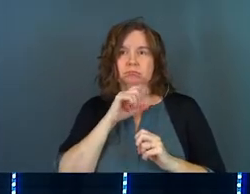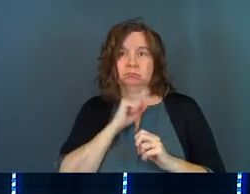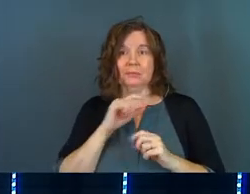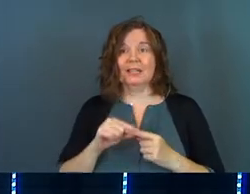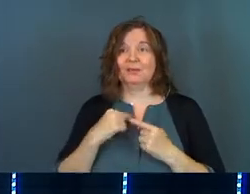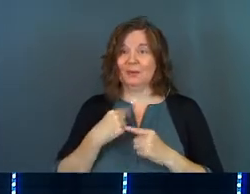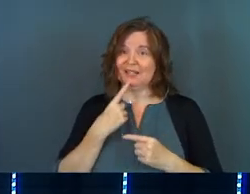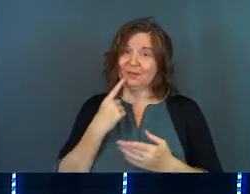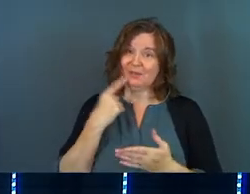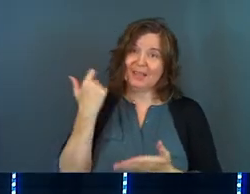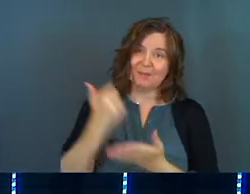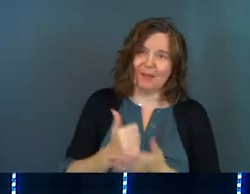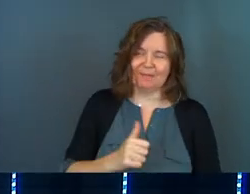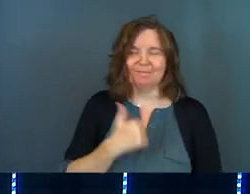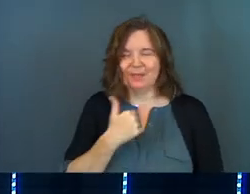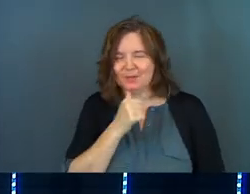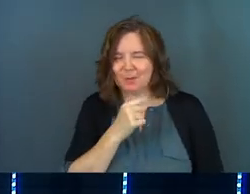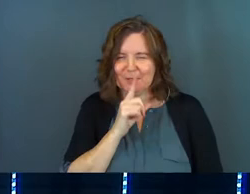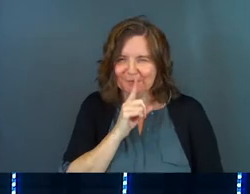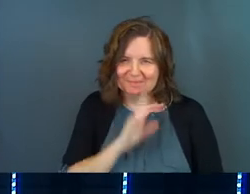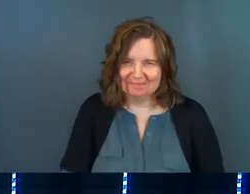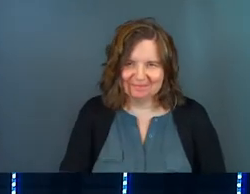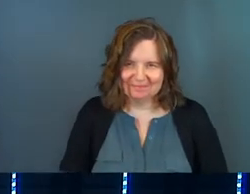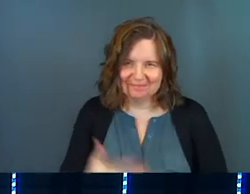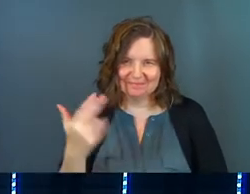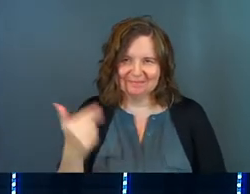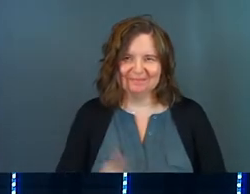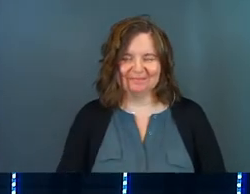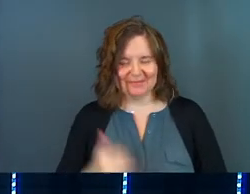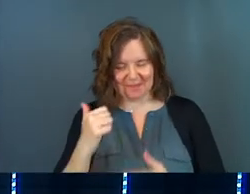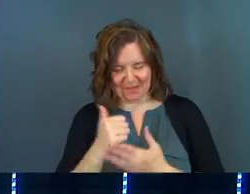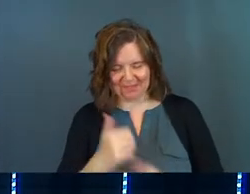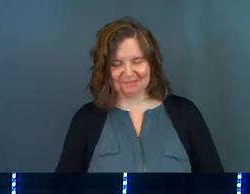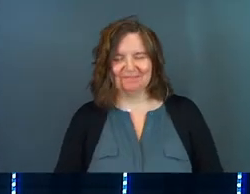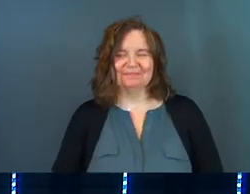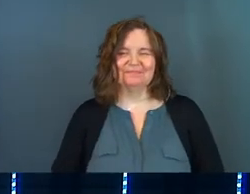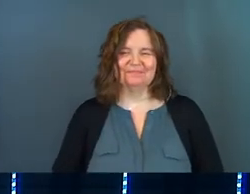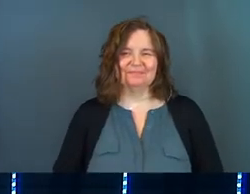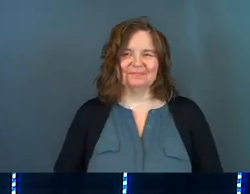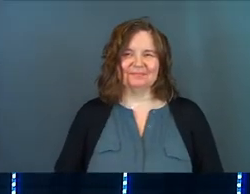Except when I tell you to say amen, then don't be speechless. Amen. Amen.